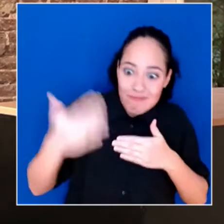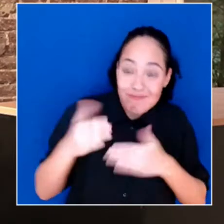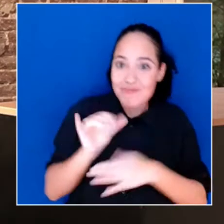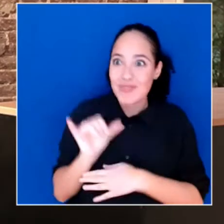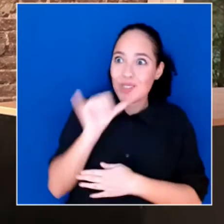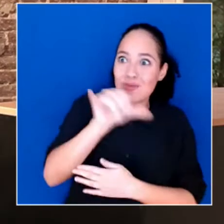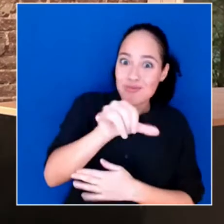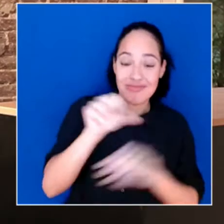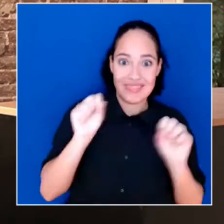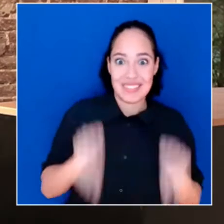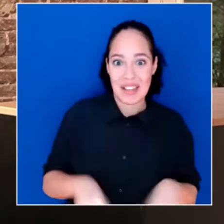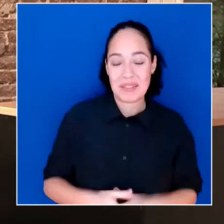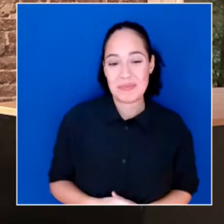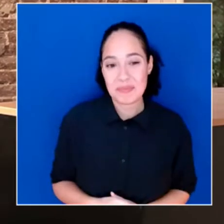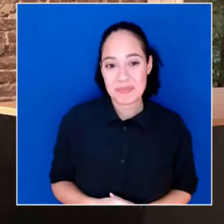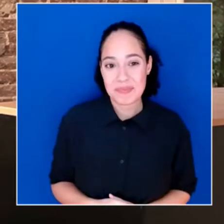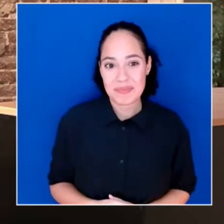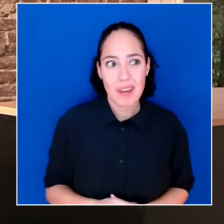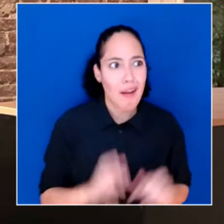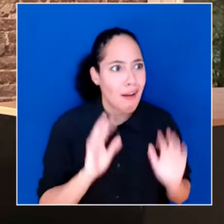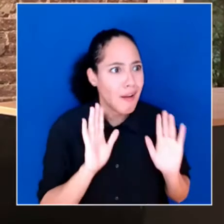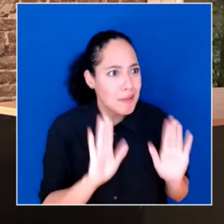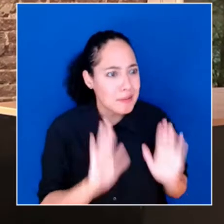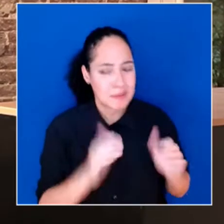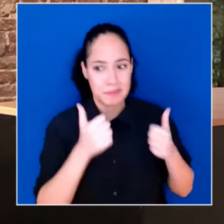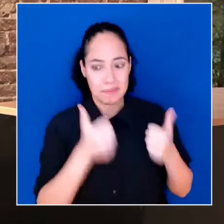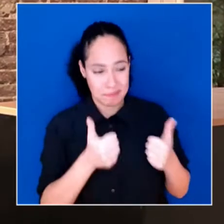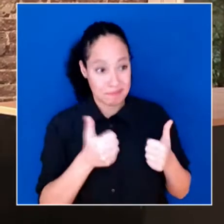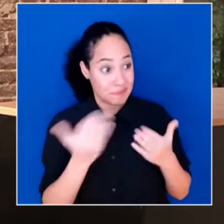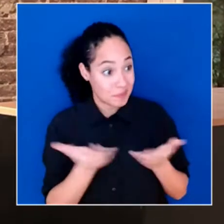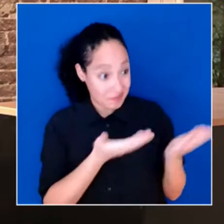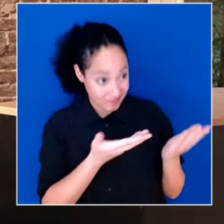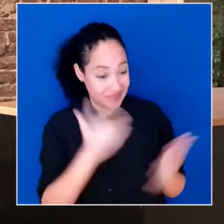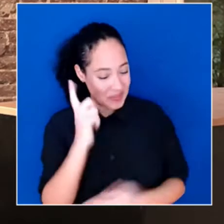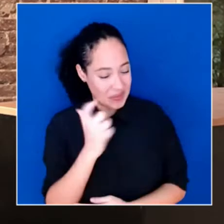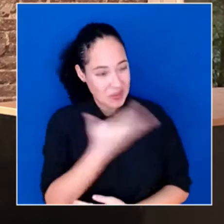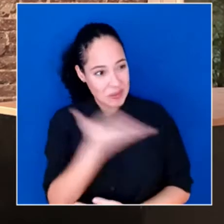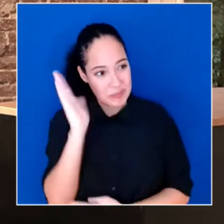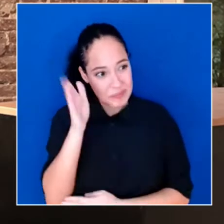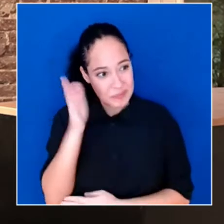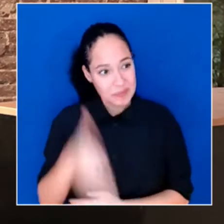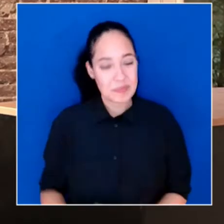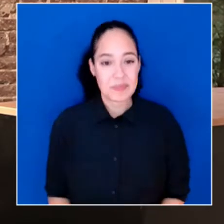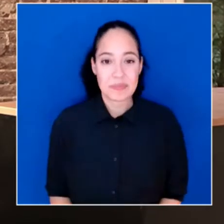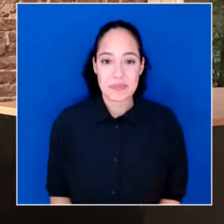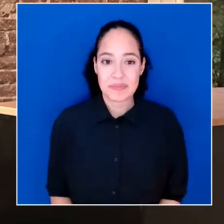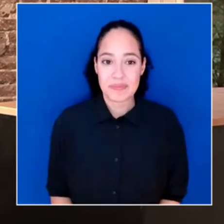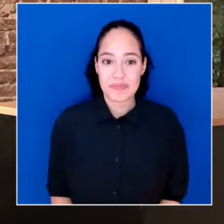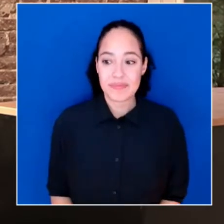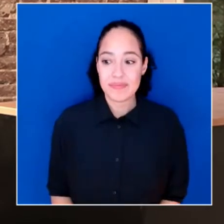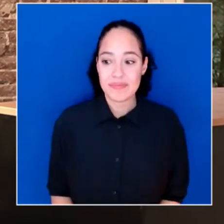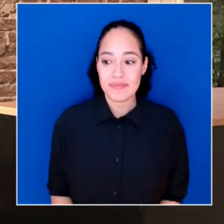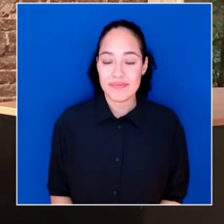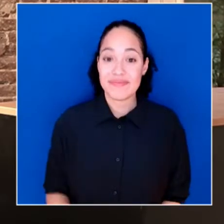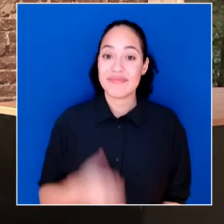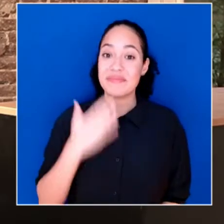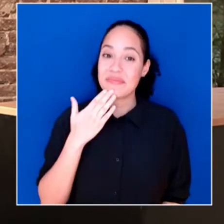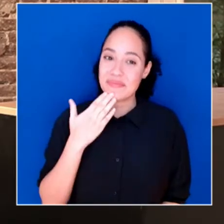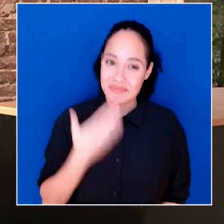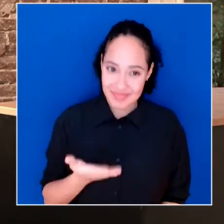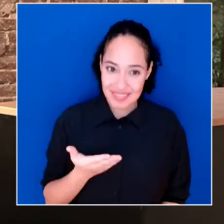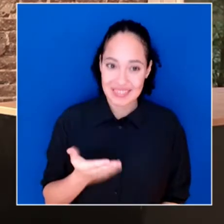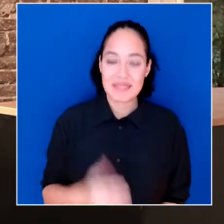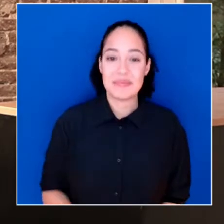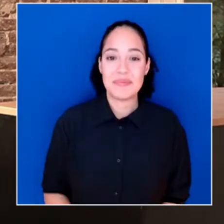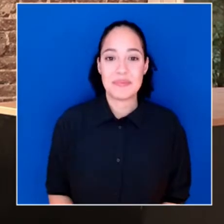yours. Thank you. Let me just share my screen and we're ready to go. So,